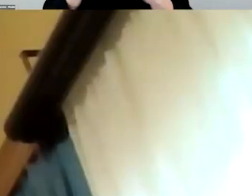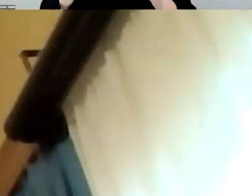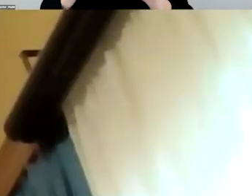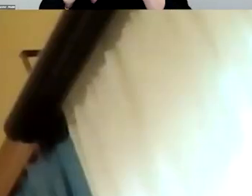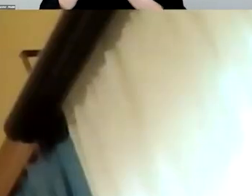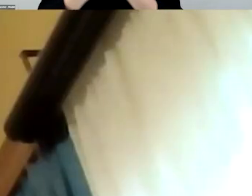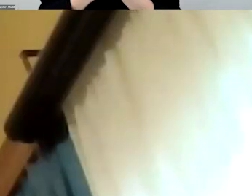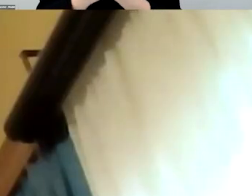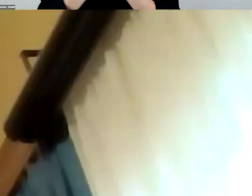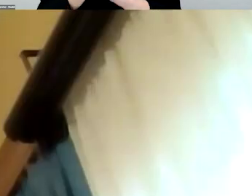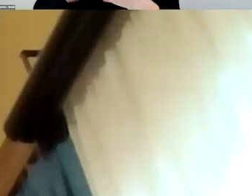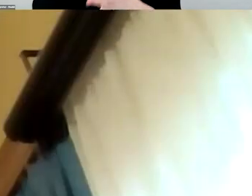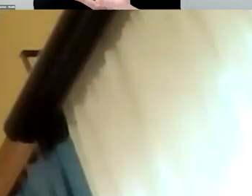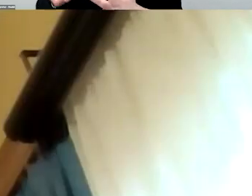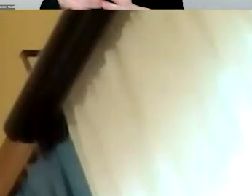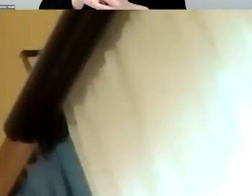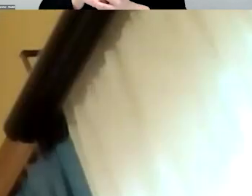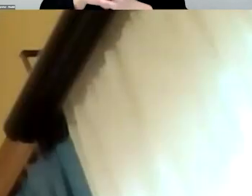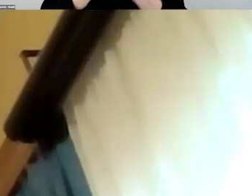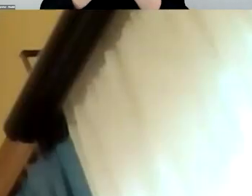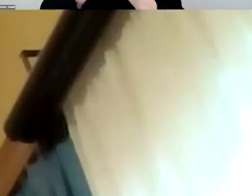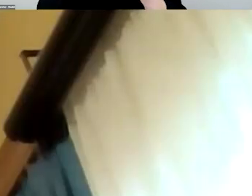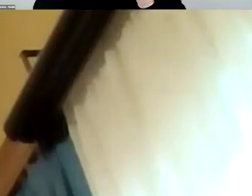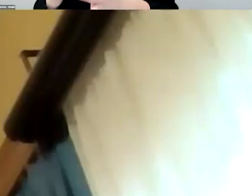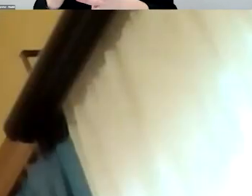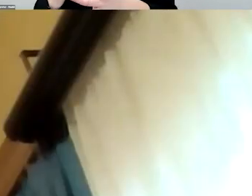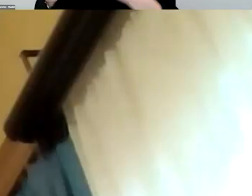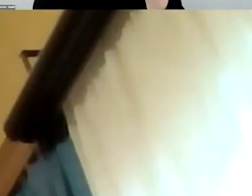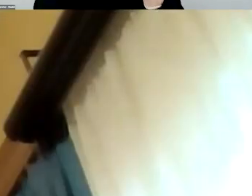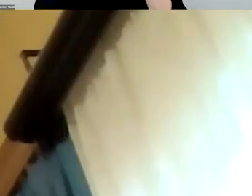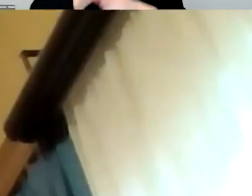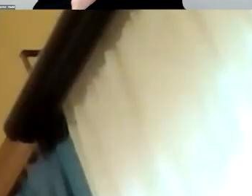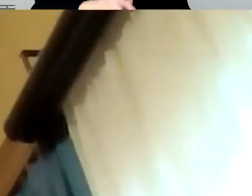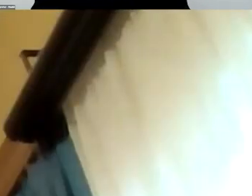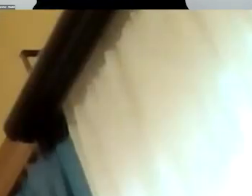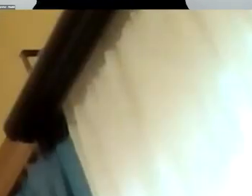support, who are even less likely to engage in preventative care.